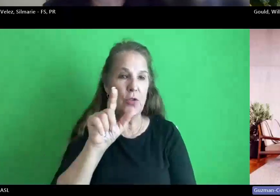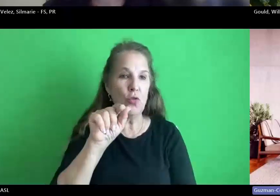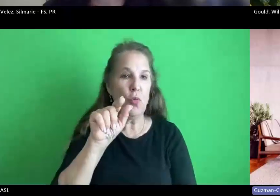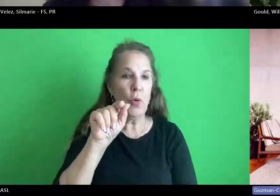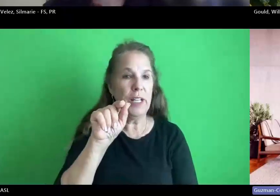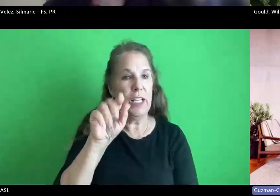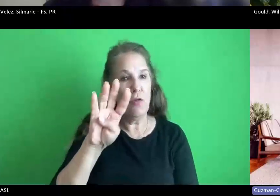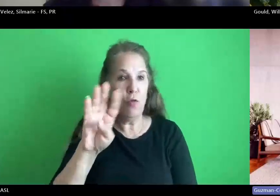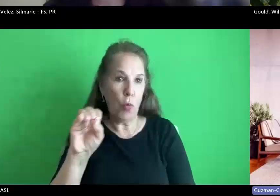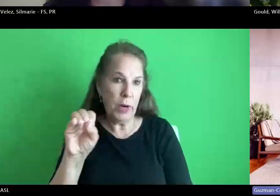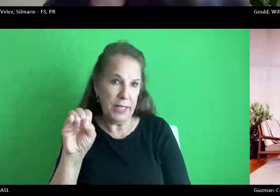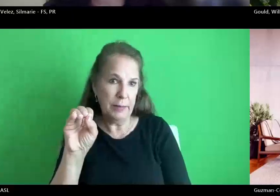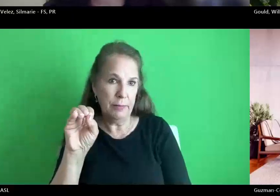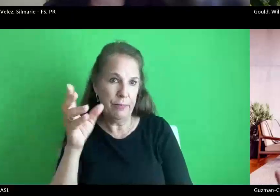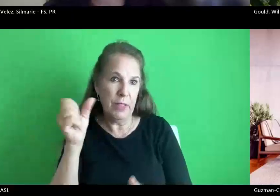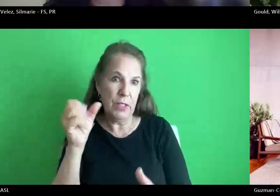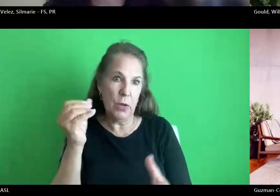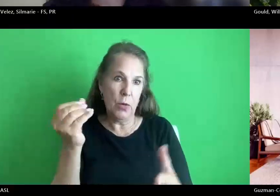matter of